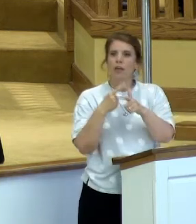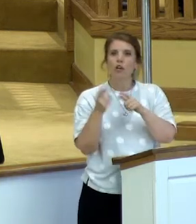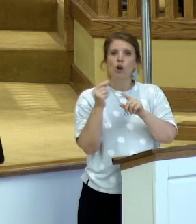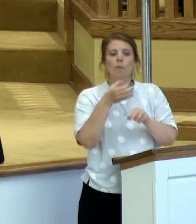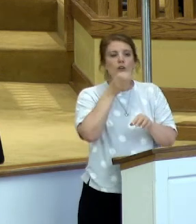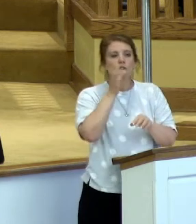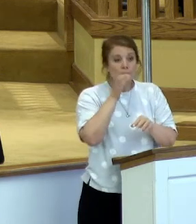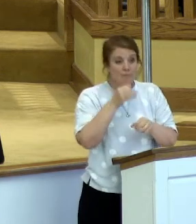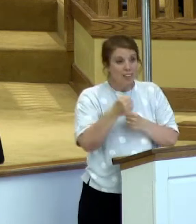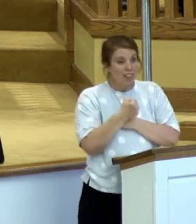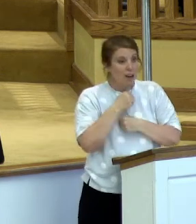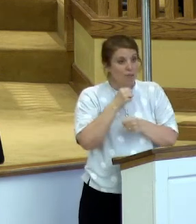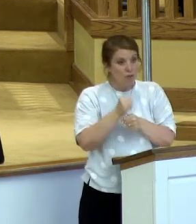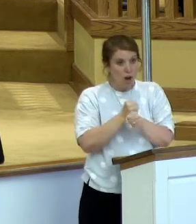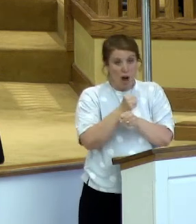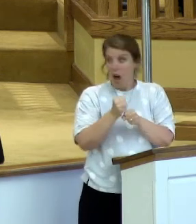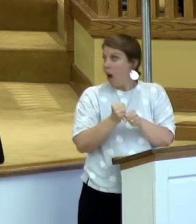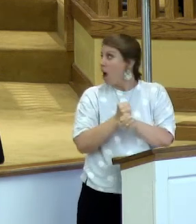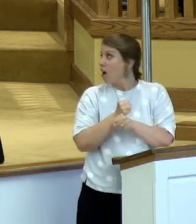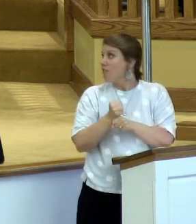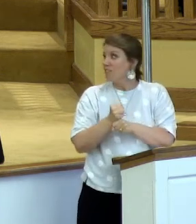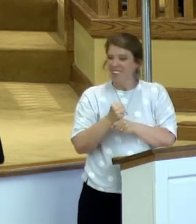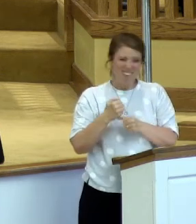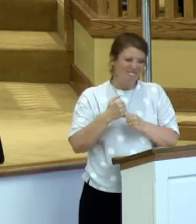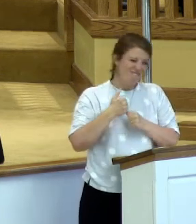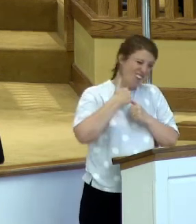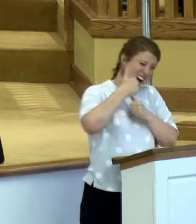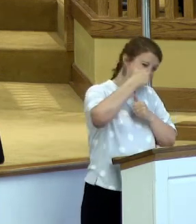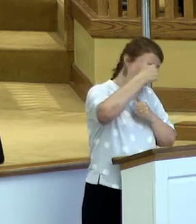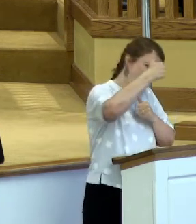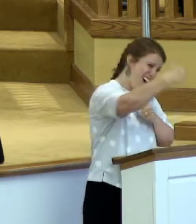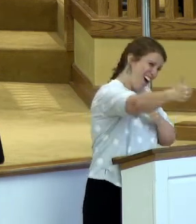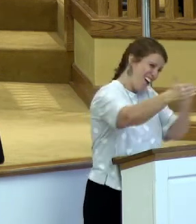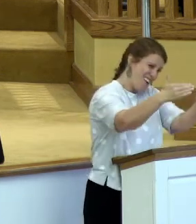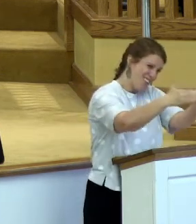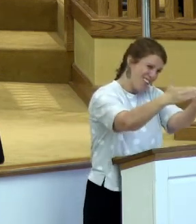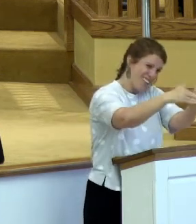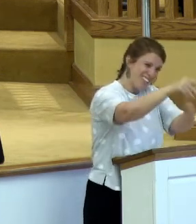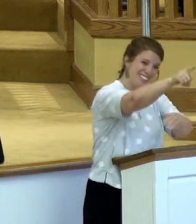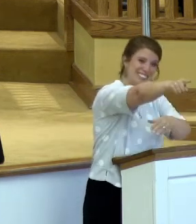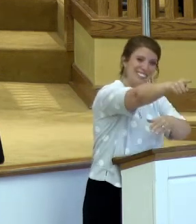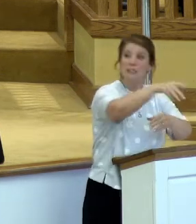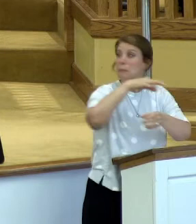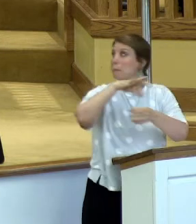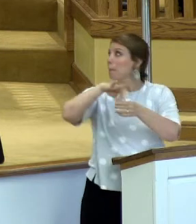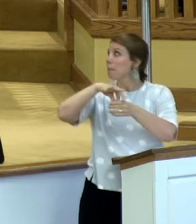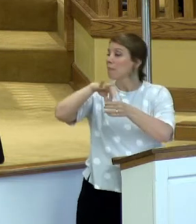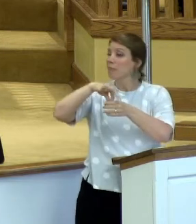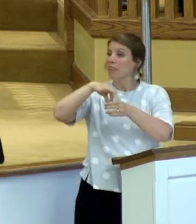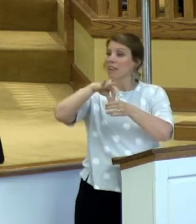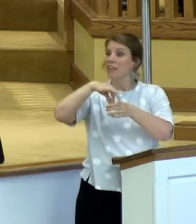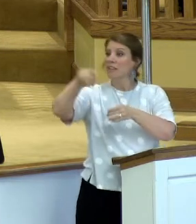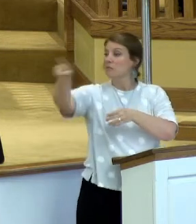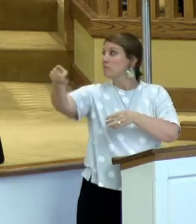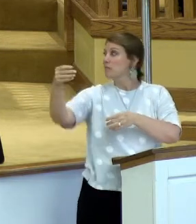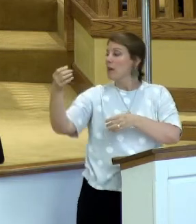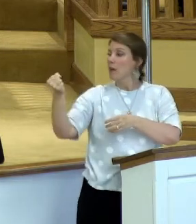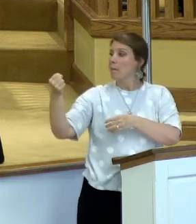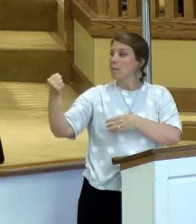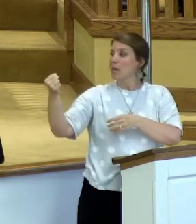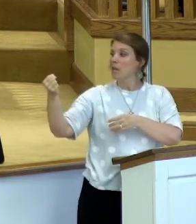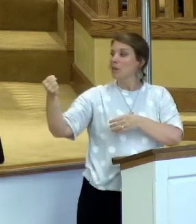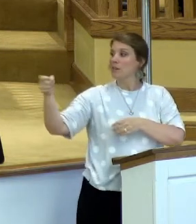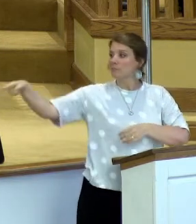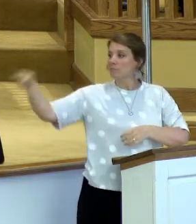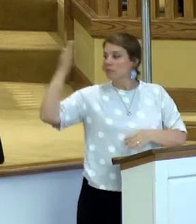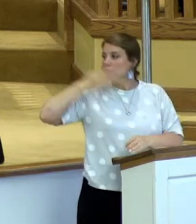If you love coffee, you're going to be as far away from me as possible in that far corner over there. And then we'll do tea drinkers over here and milk drinkers here. We got to